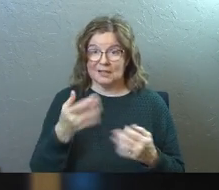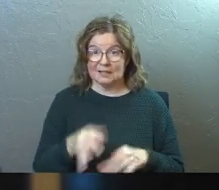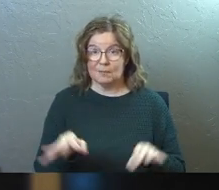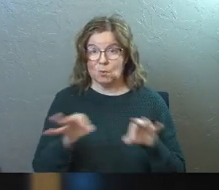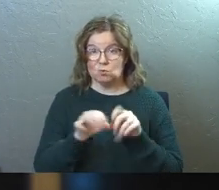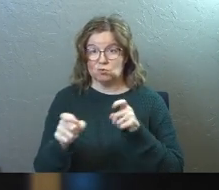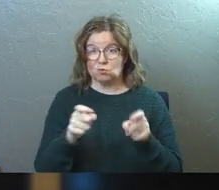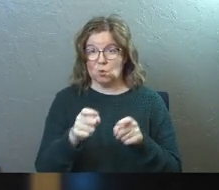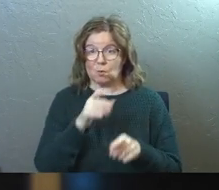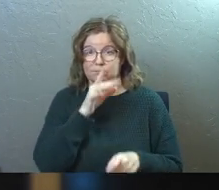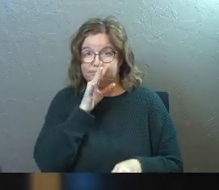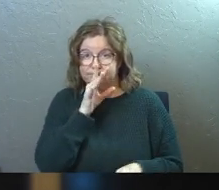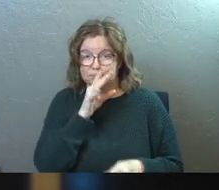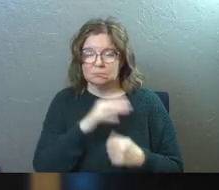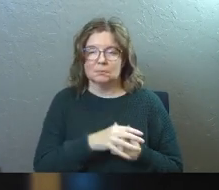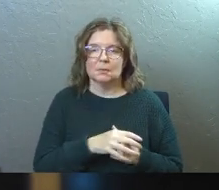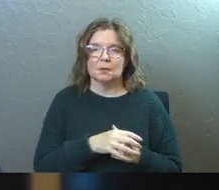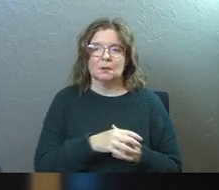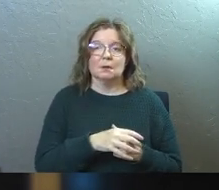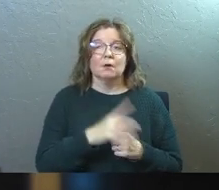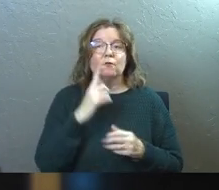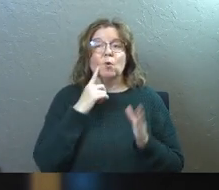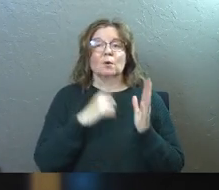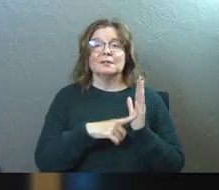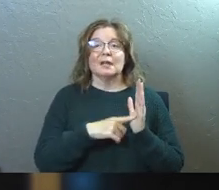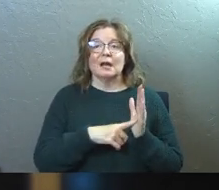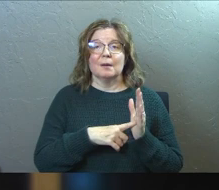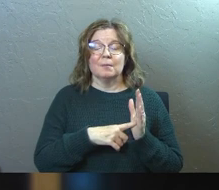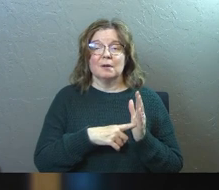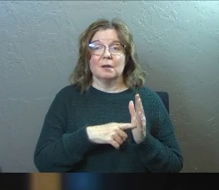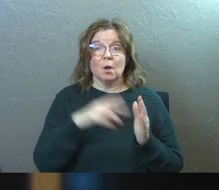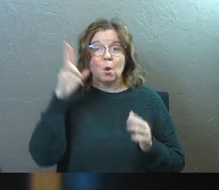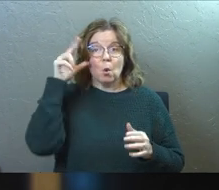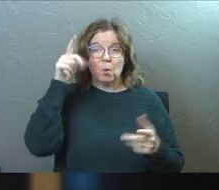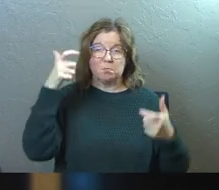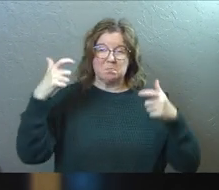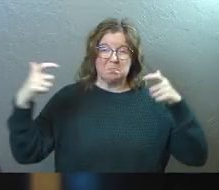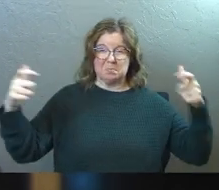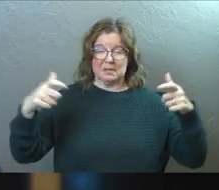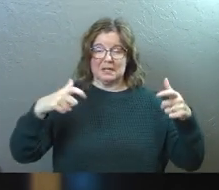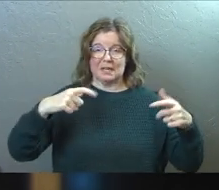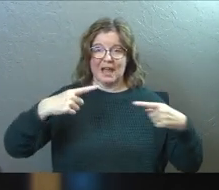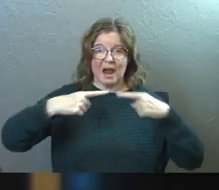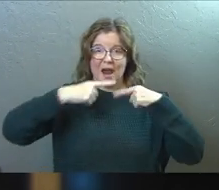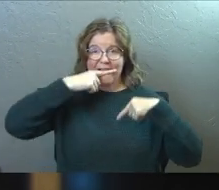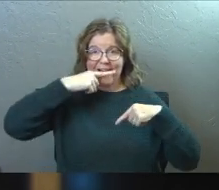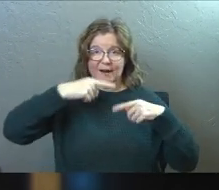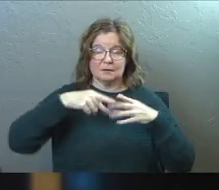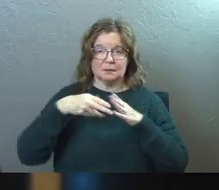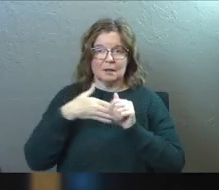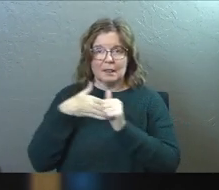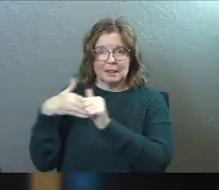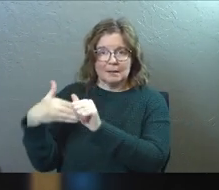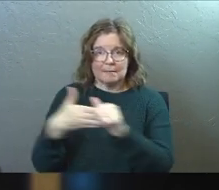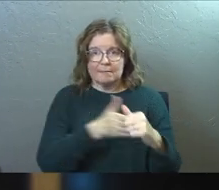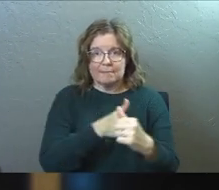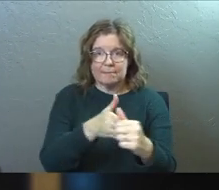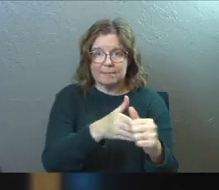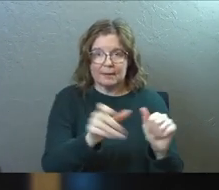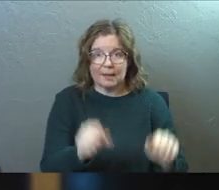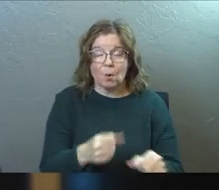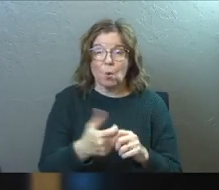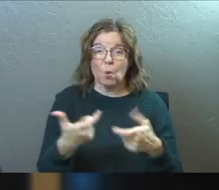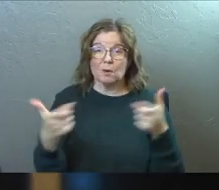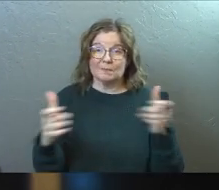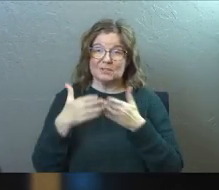tongue. Now, verse 3, we can make a large horse go wherever we want by means of a small bitness mouth, and a small rudder makes a huge ship turn wherever the pilot chooses to go,